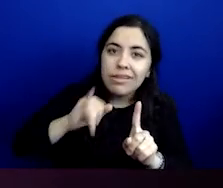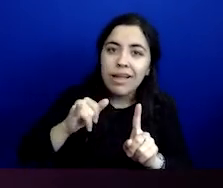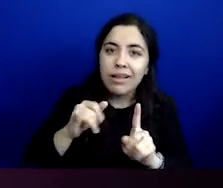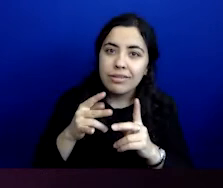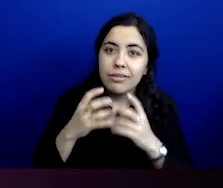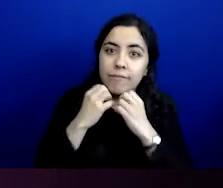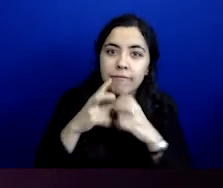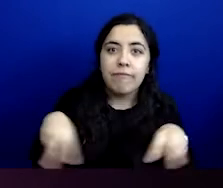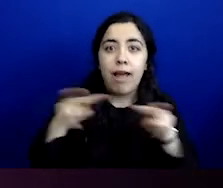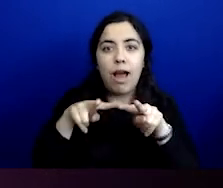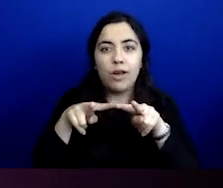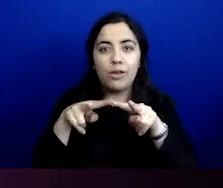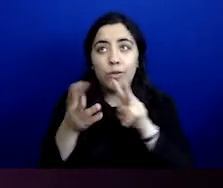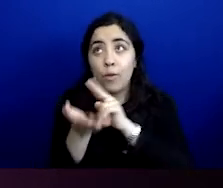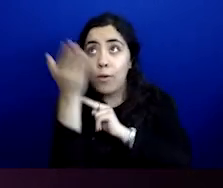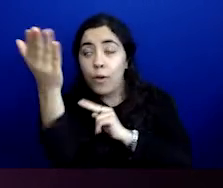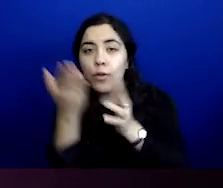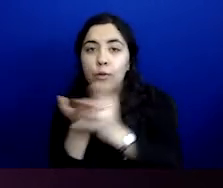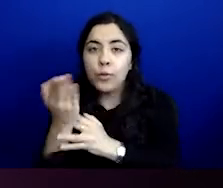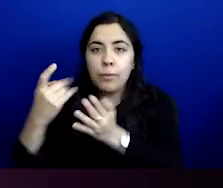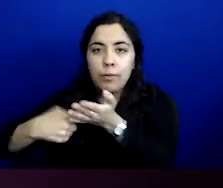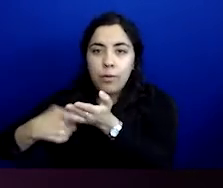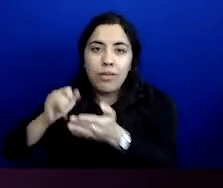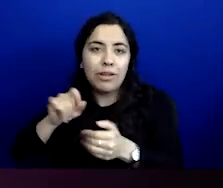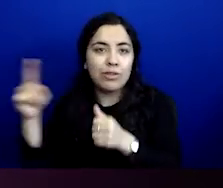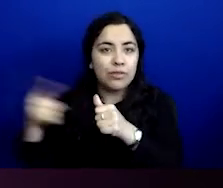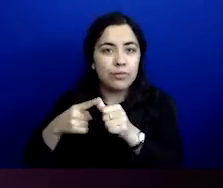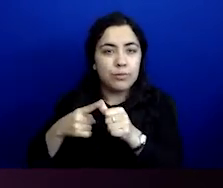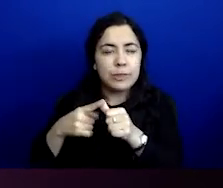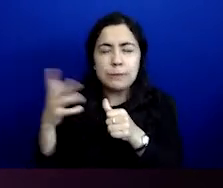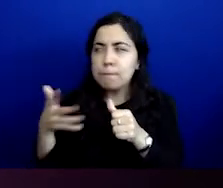value proposition that was enabled by Bitcoin, which was like the first